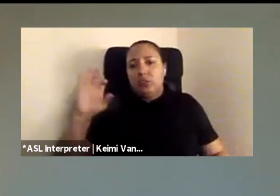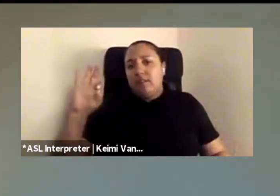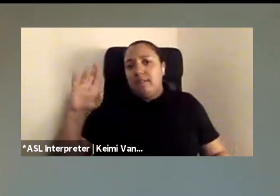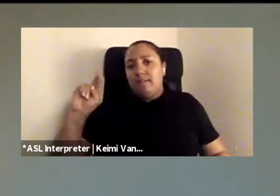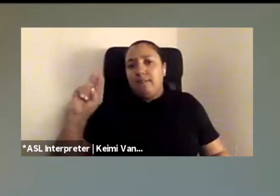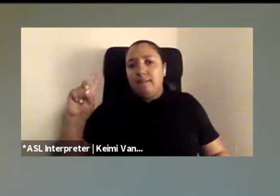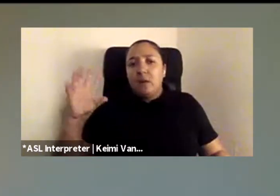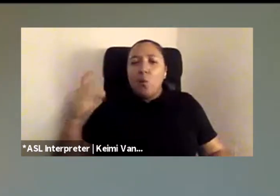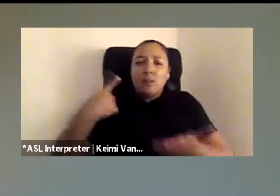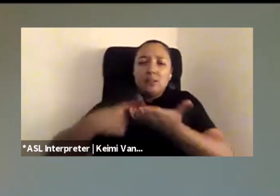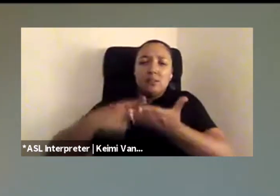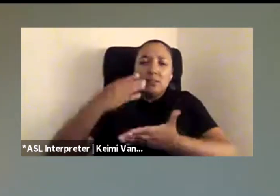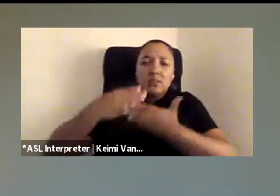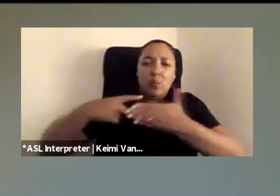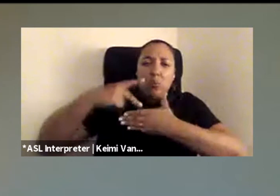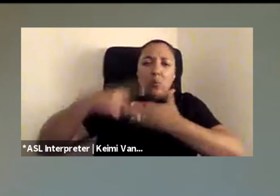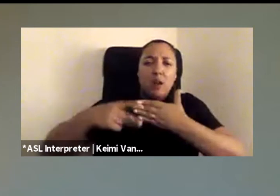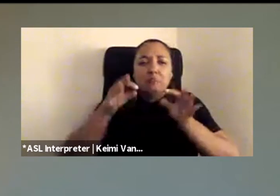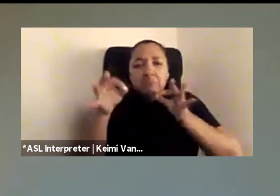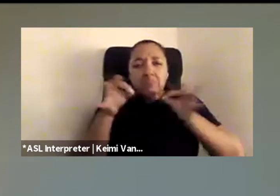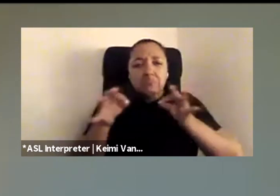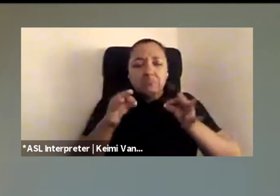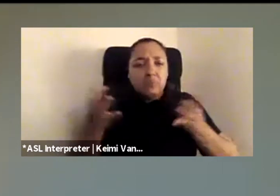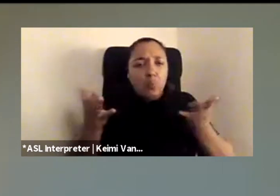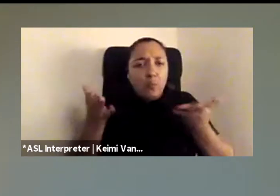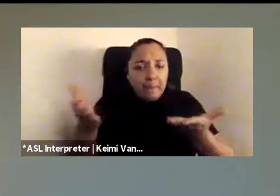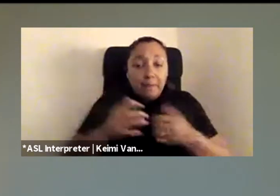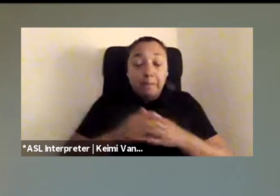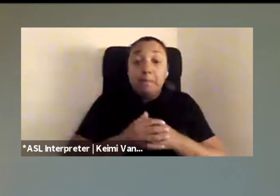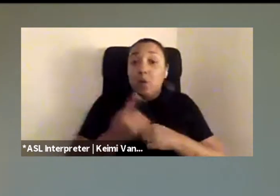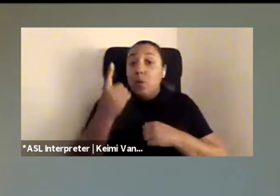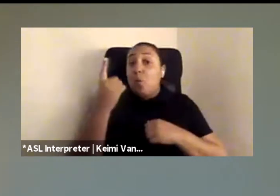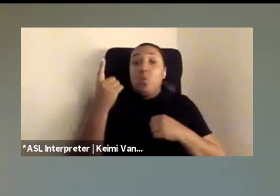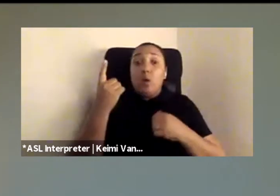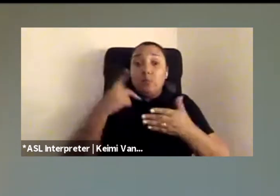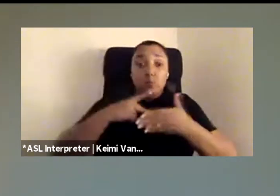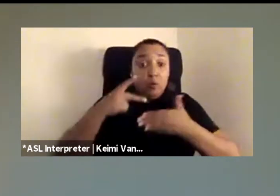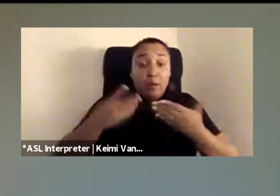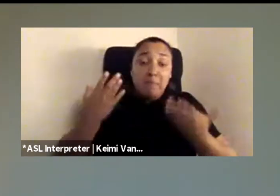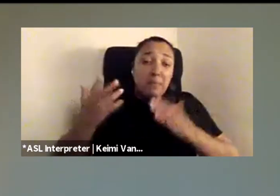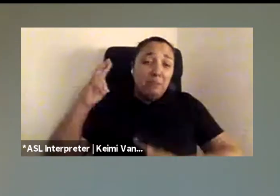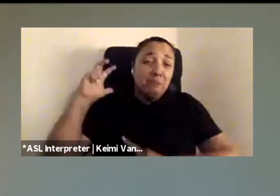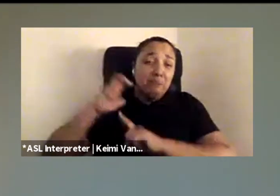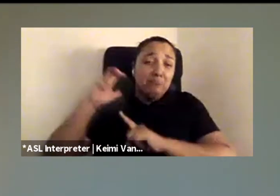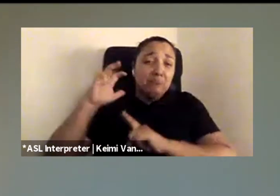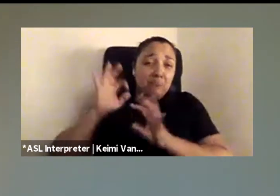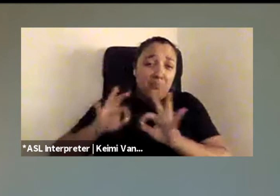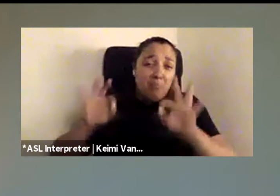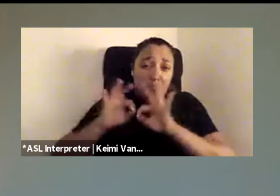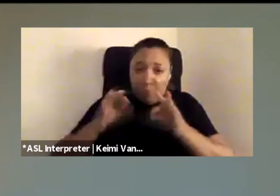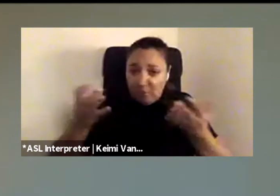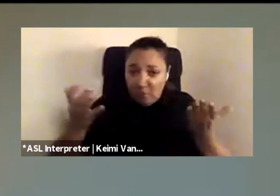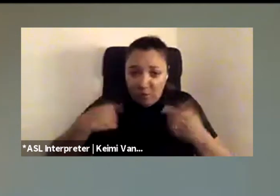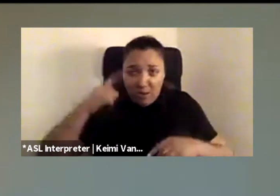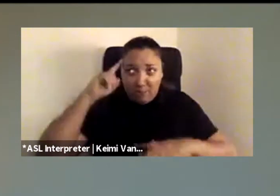the programs that the Actors Fund has. One of them, and I think one of the most important ones that I can think about